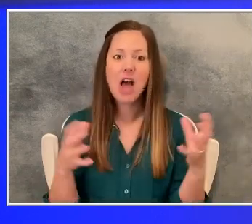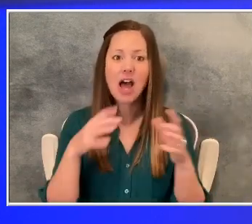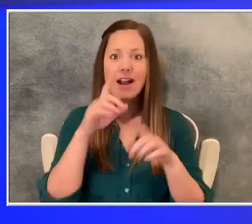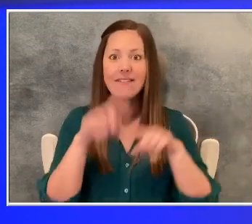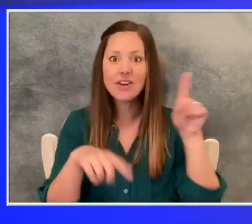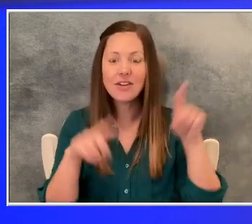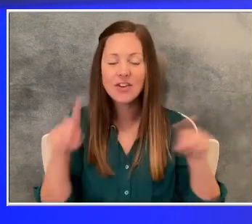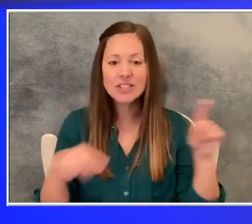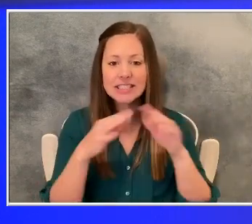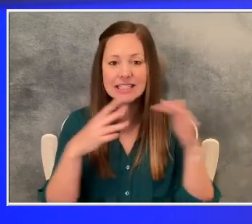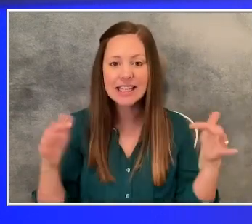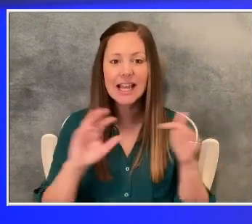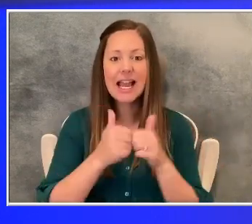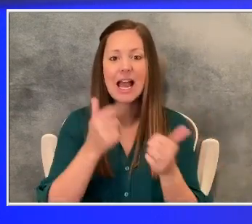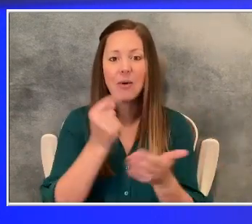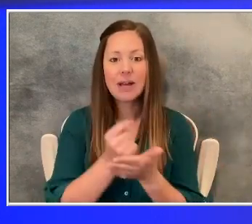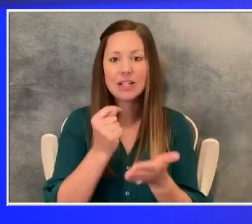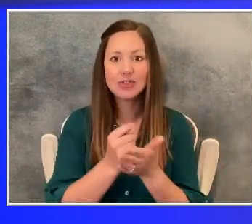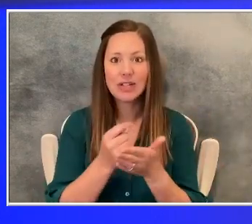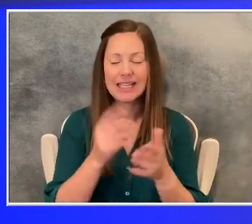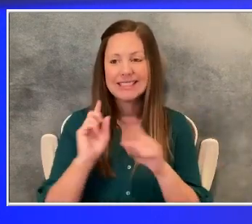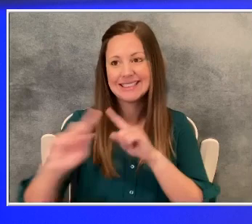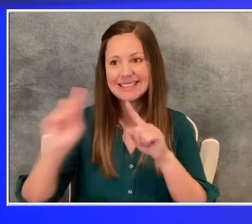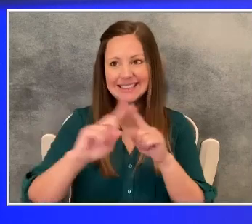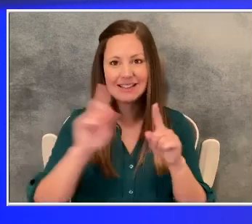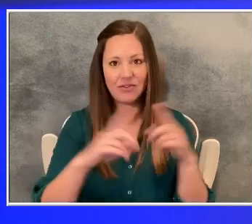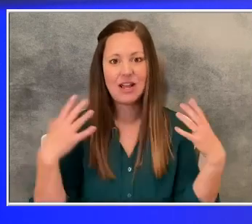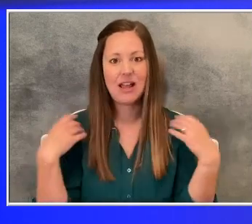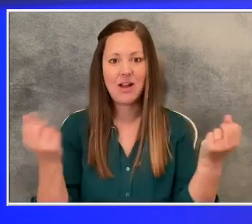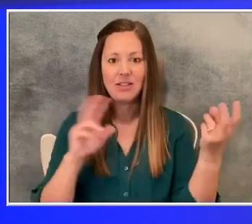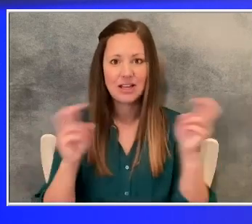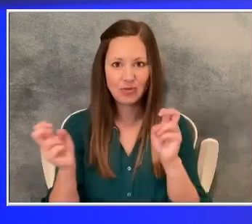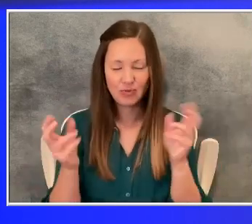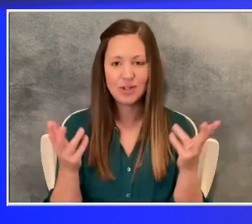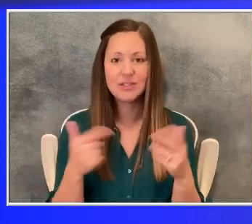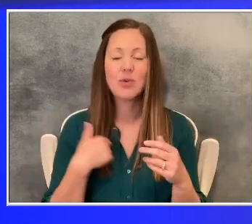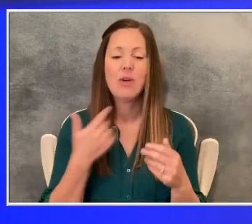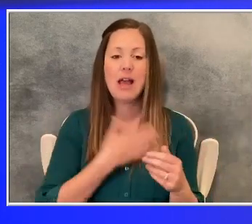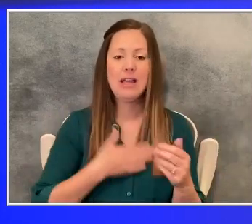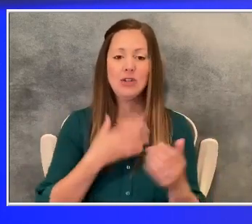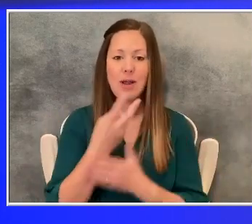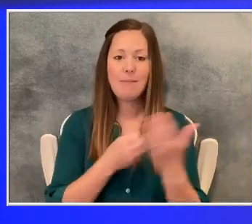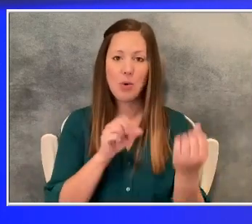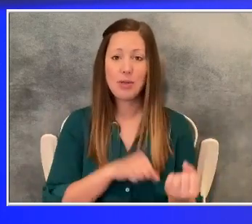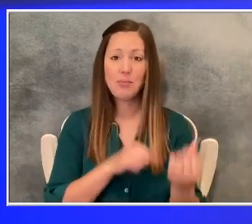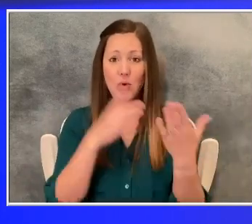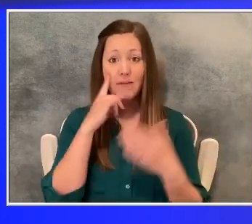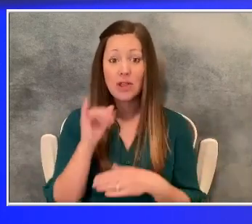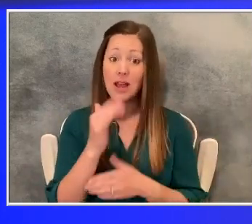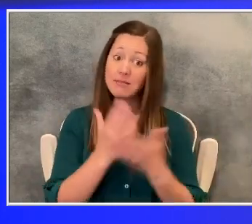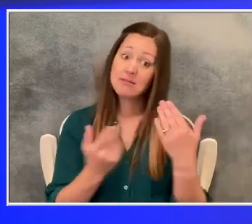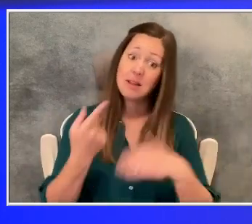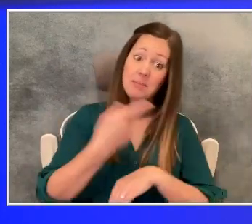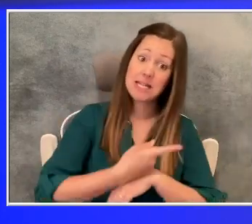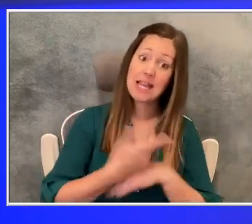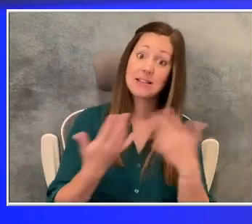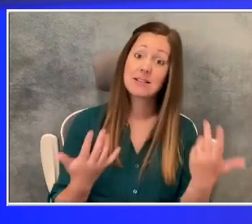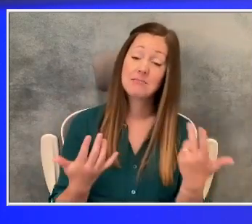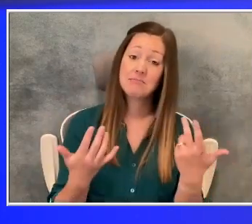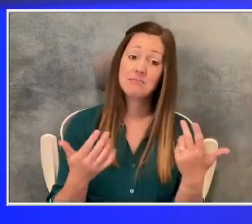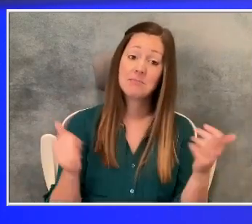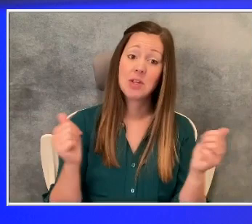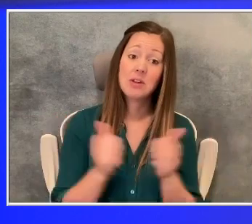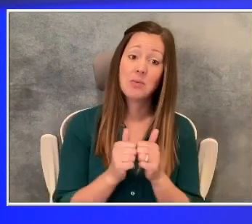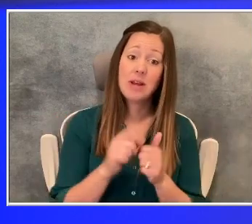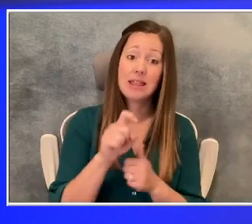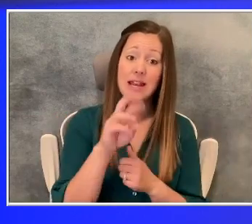I treat conditions. And so I enjoy both approaches for that reason, because I some days spend my day with an X-ray machine,